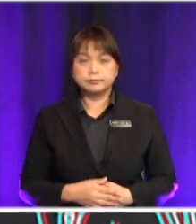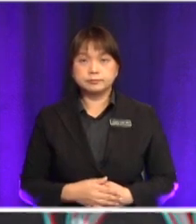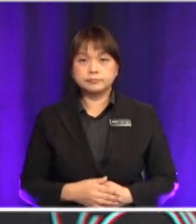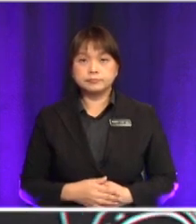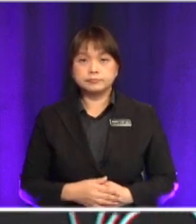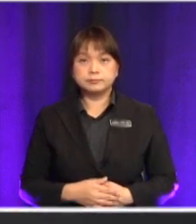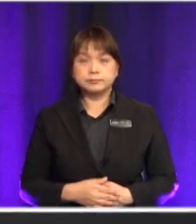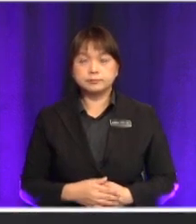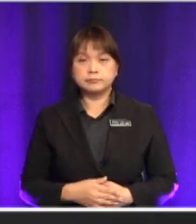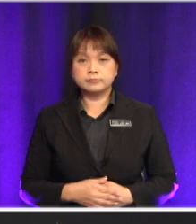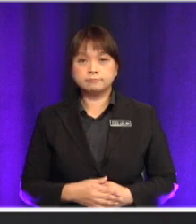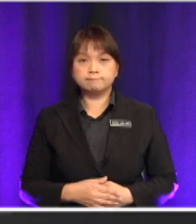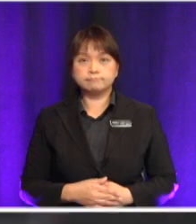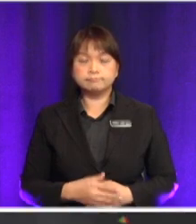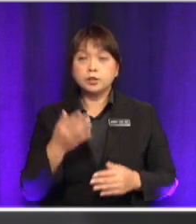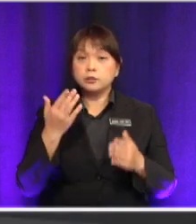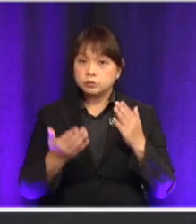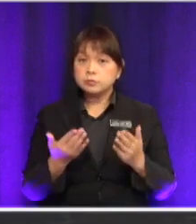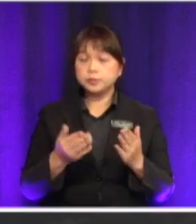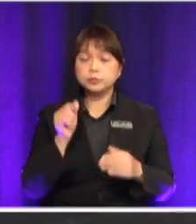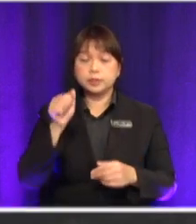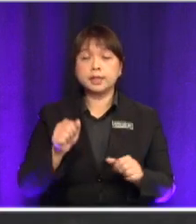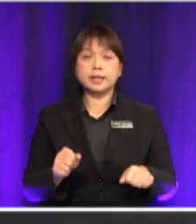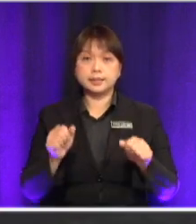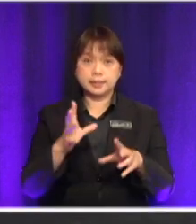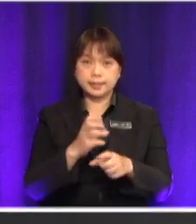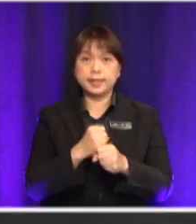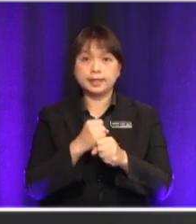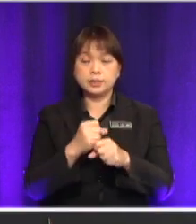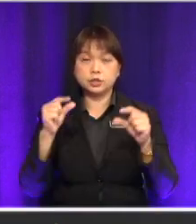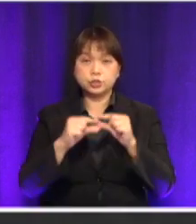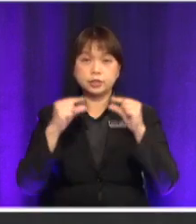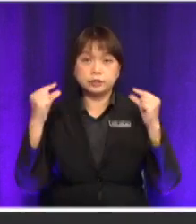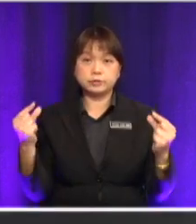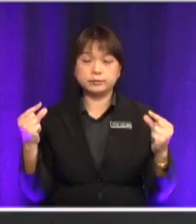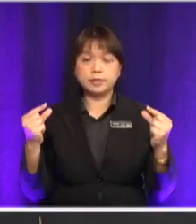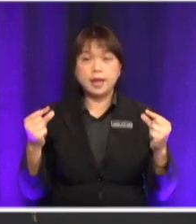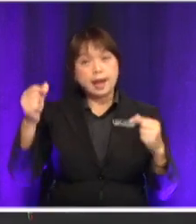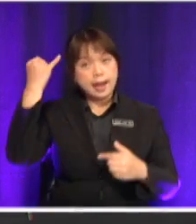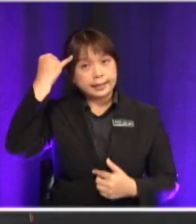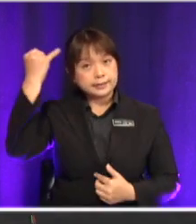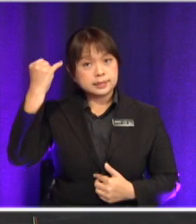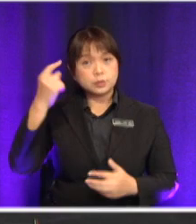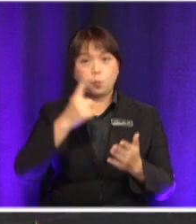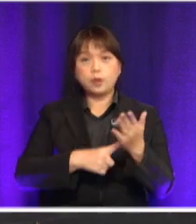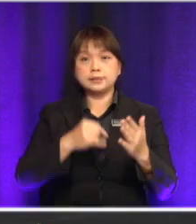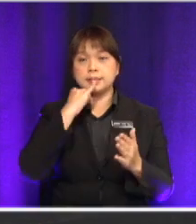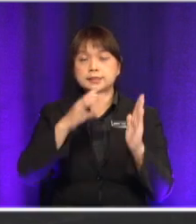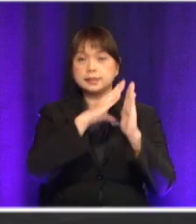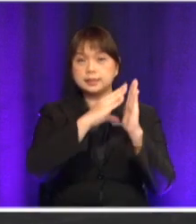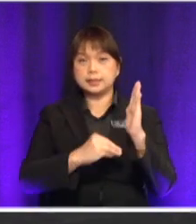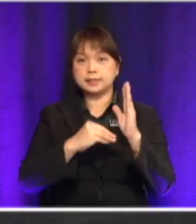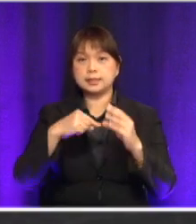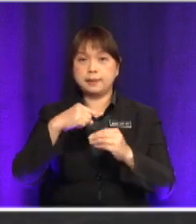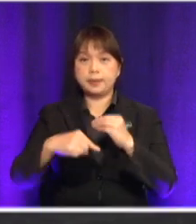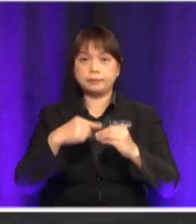a general idea what the text is all about. So normally when you have a general idea of